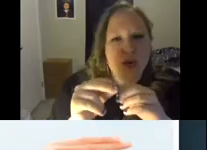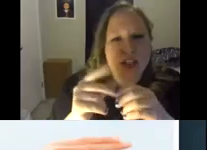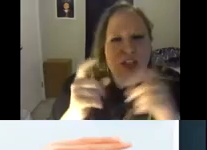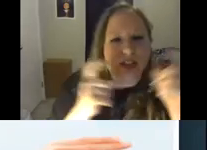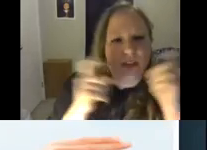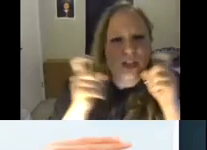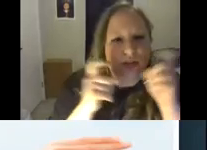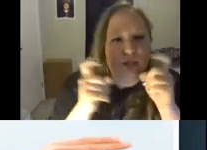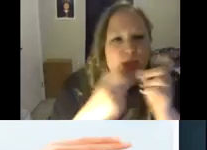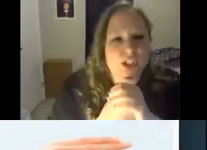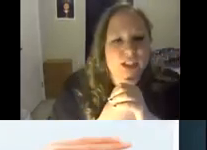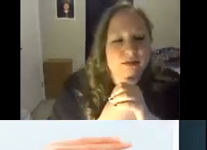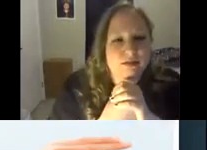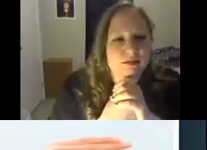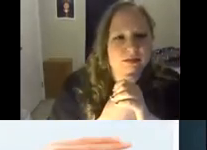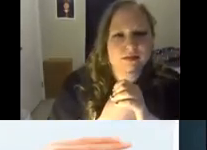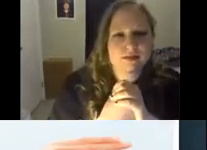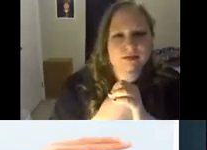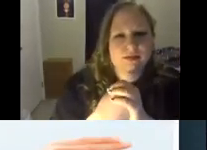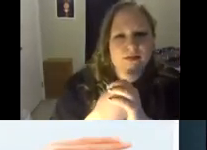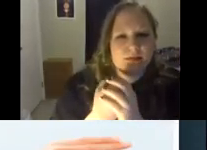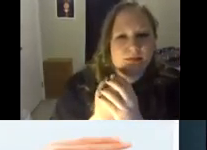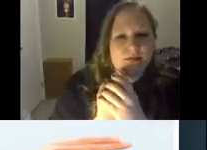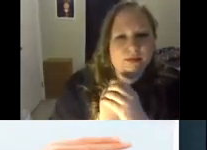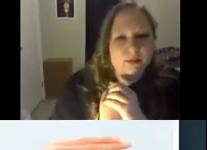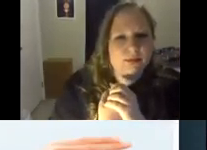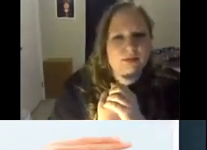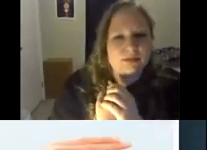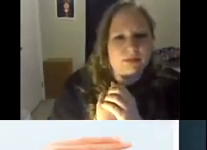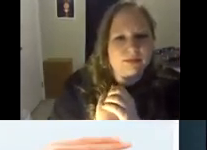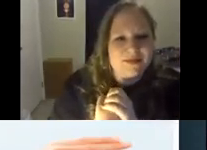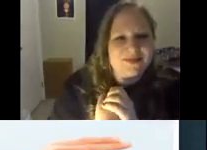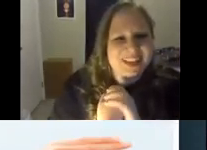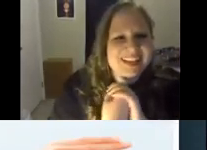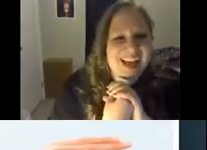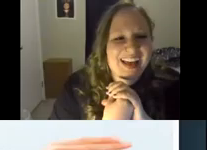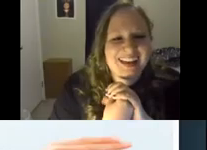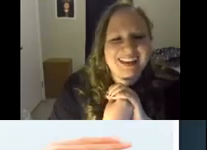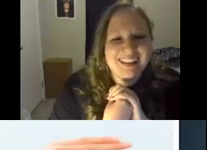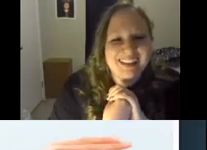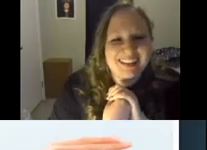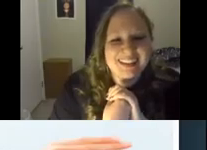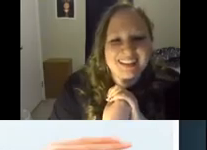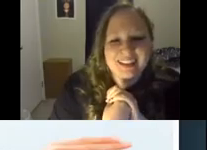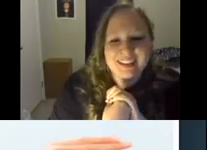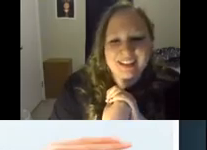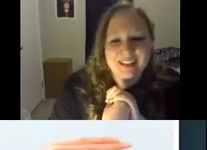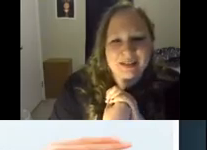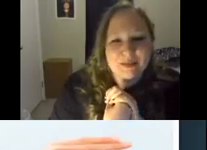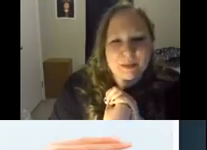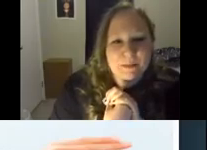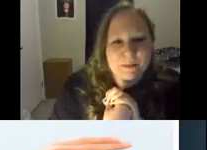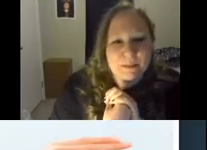No, that's just facial expression. Okay, cool. All right, thank you. Yeah.